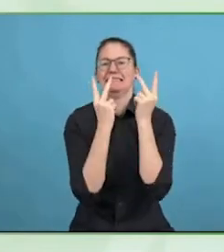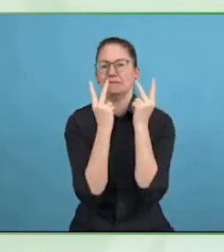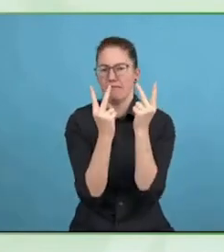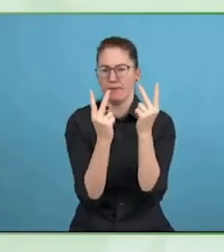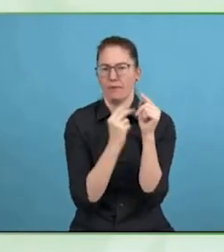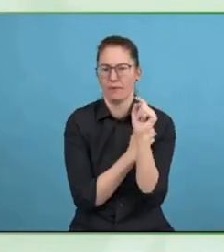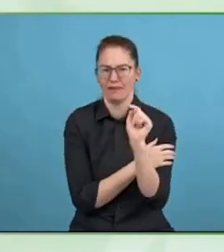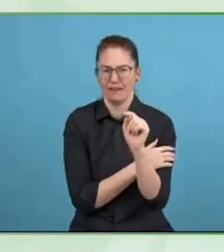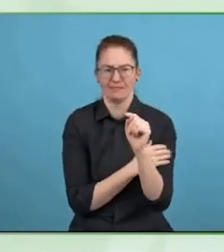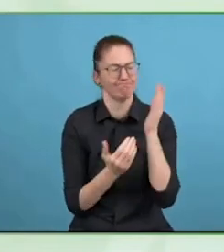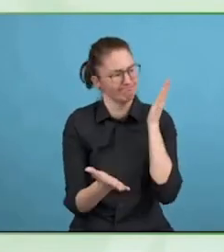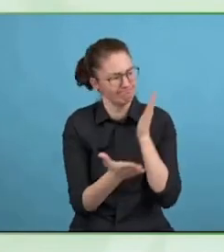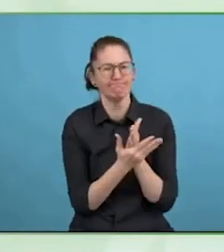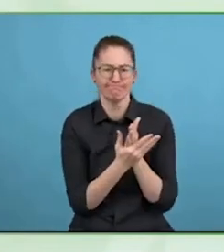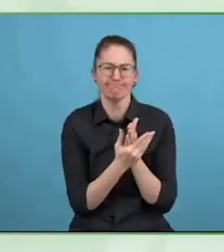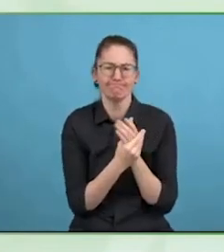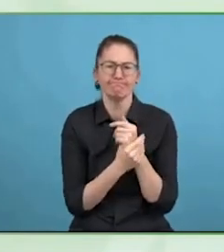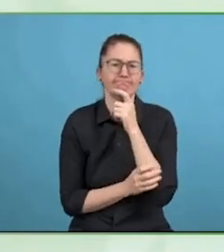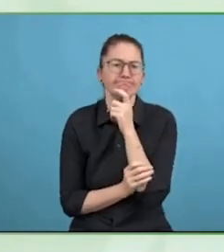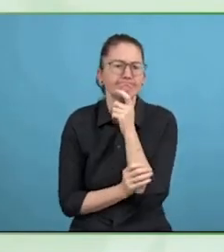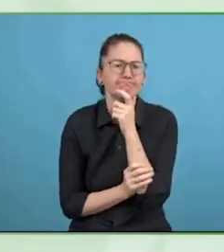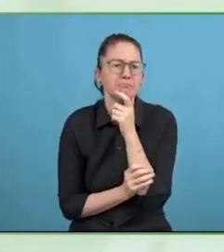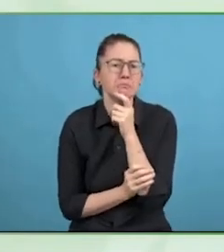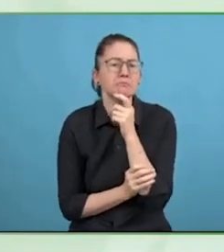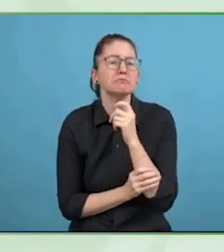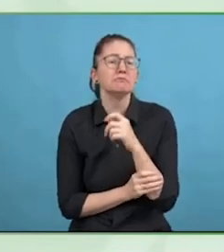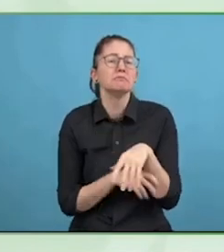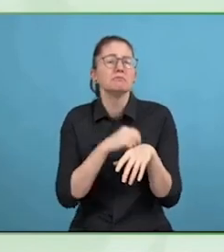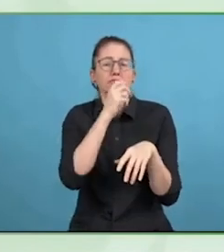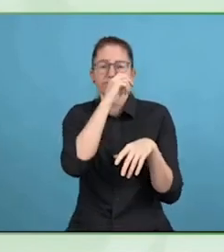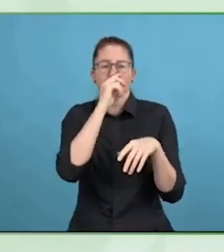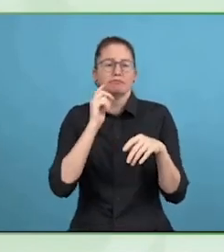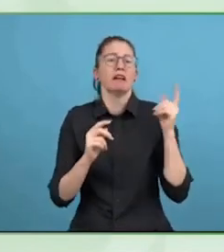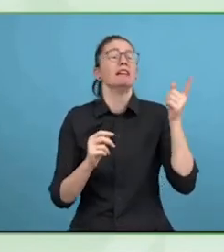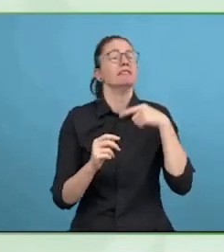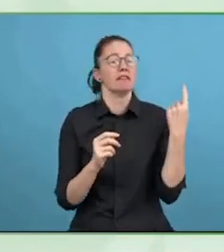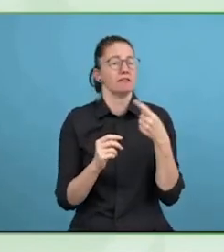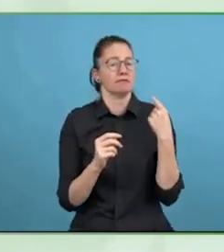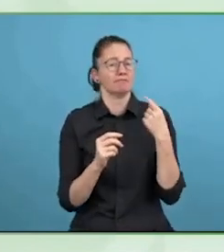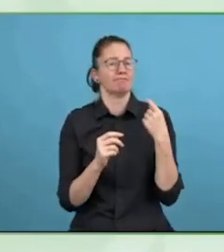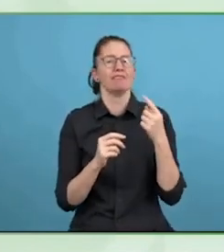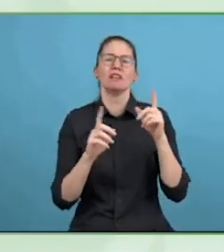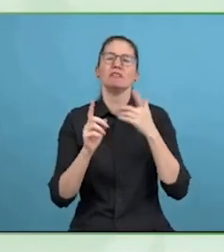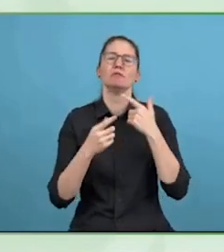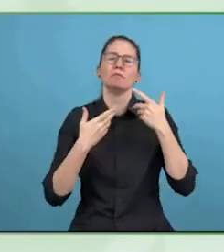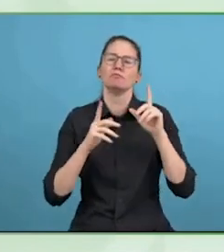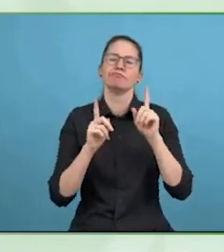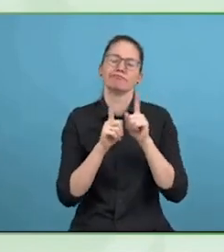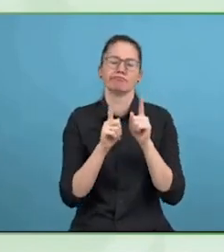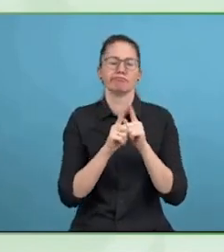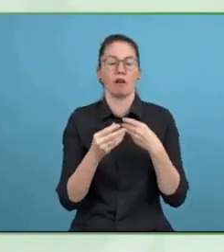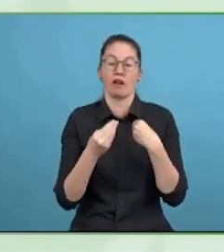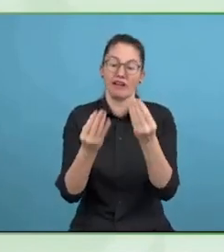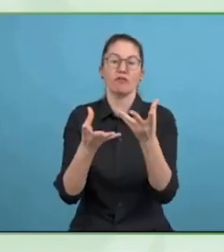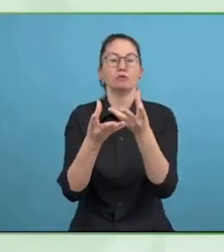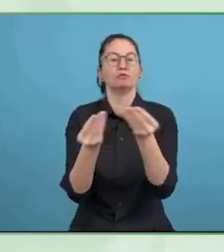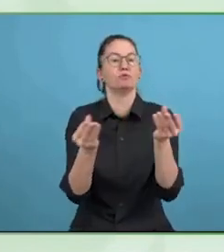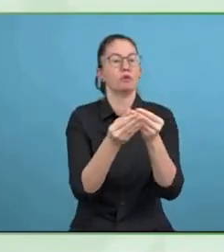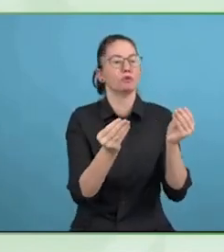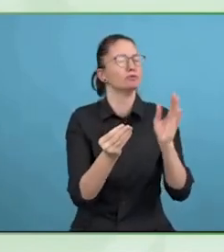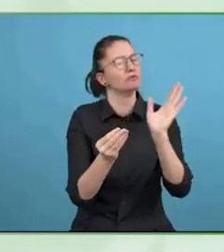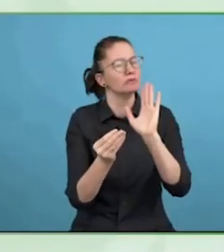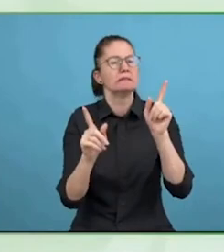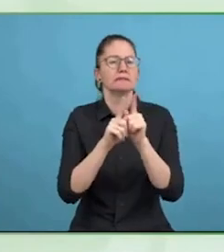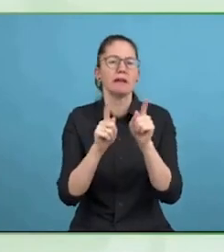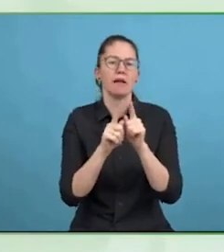all the competencies necessary. Mm-hmm. So we wanted to make the process as well very participatory.